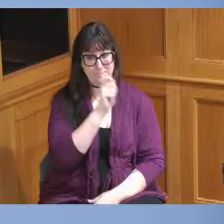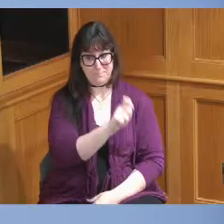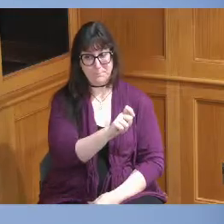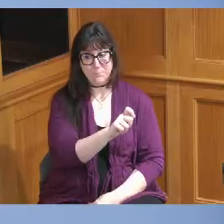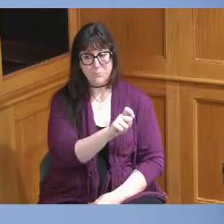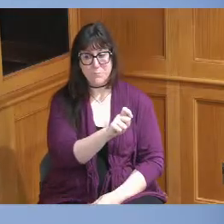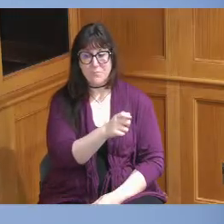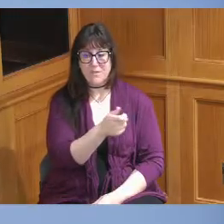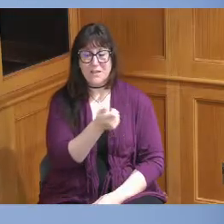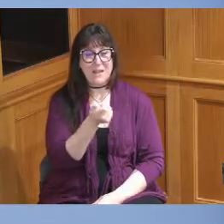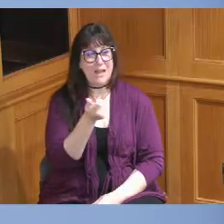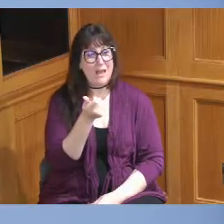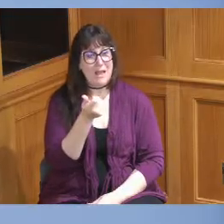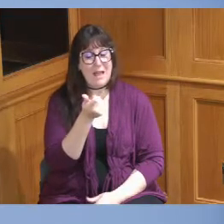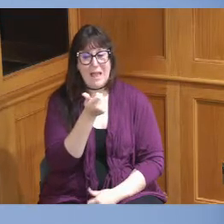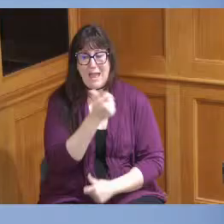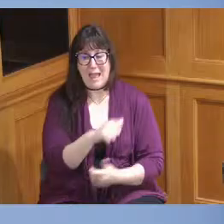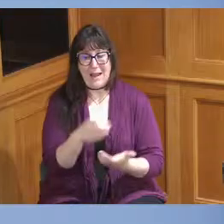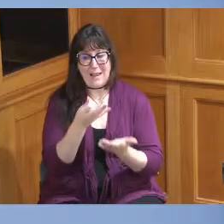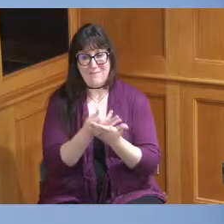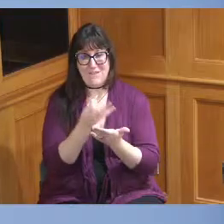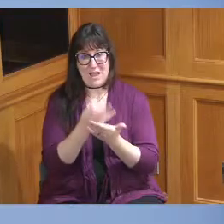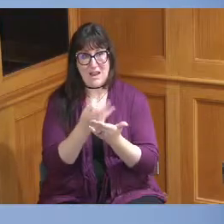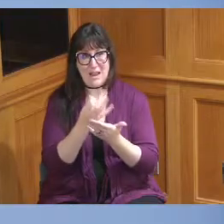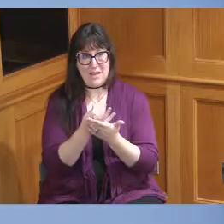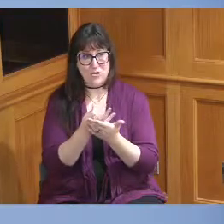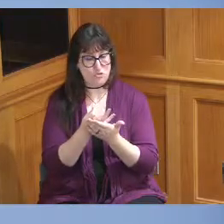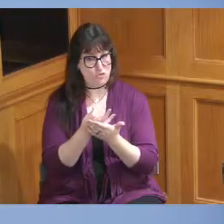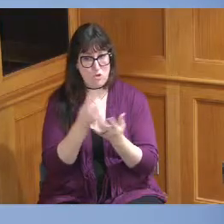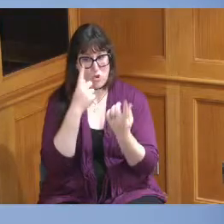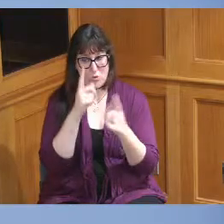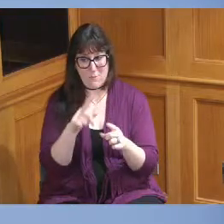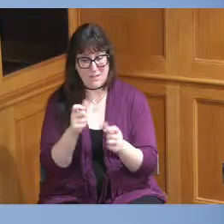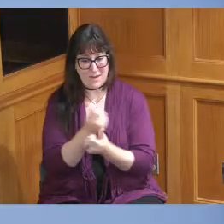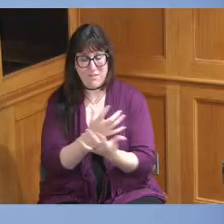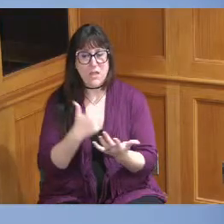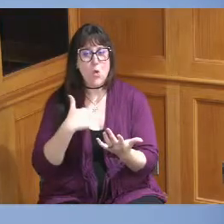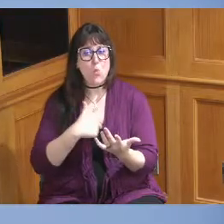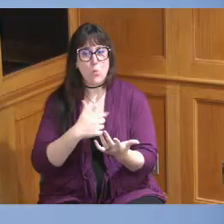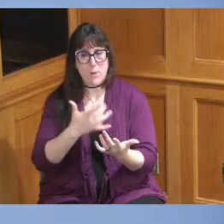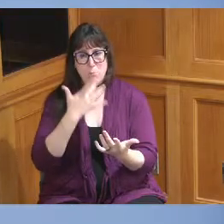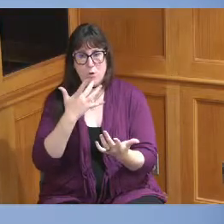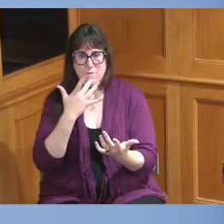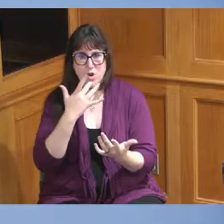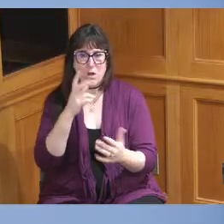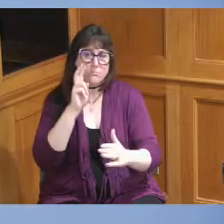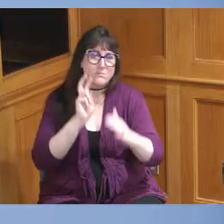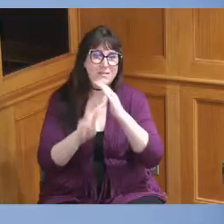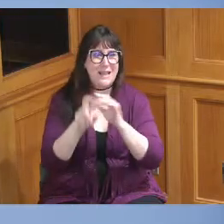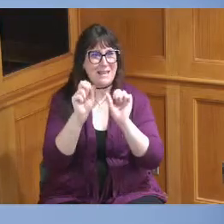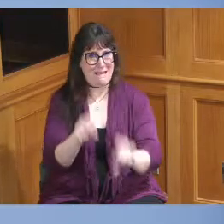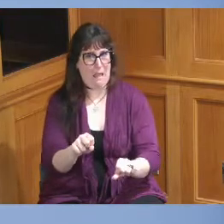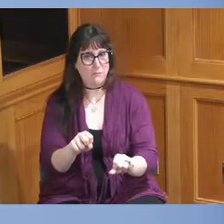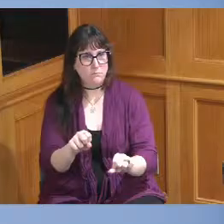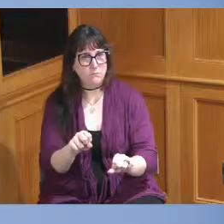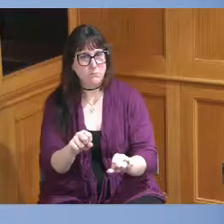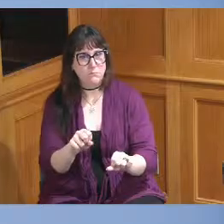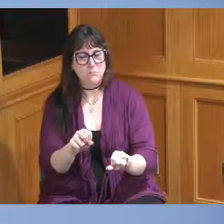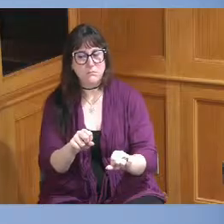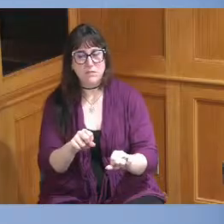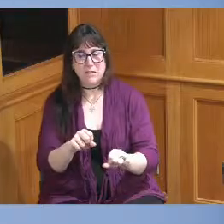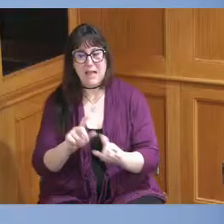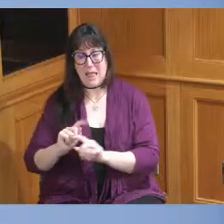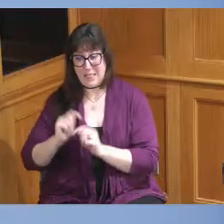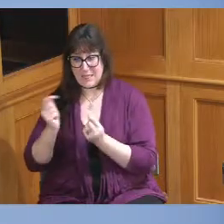Any client, any financial arrangement, you love to have predictability, and it gives us that. The team is not out of this.